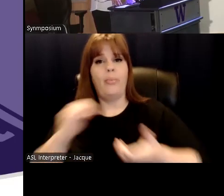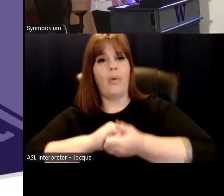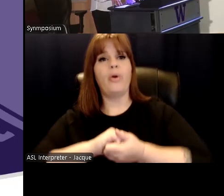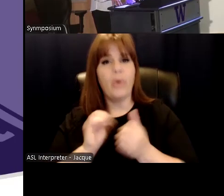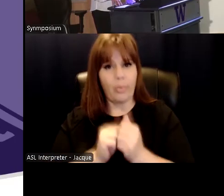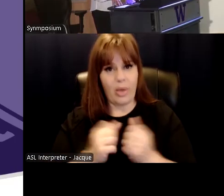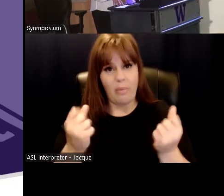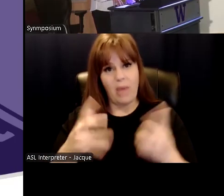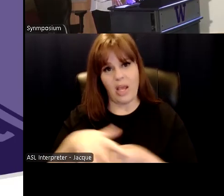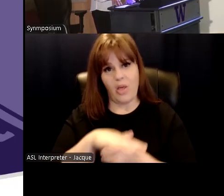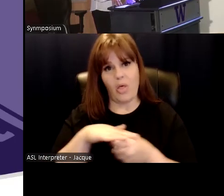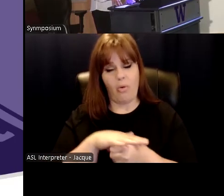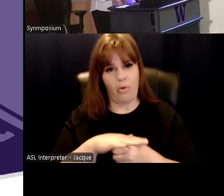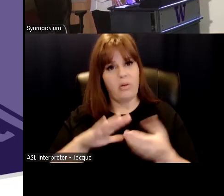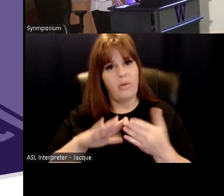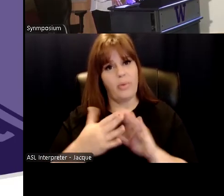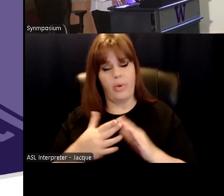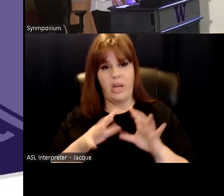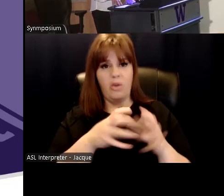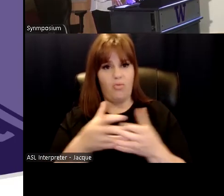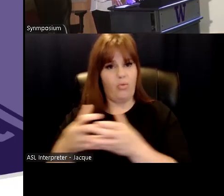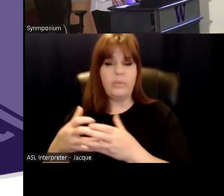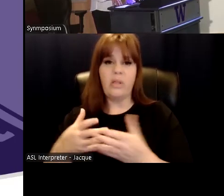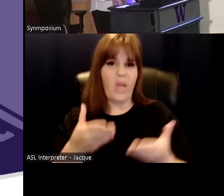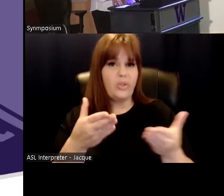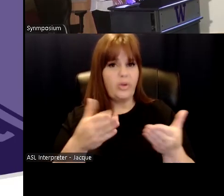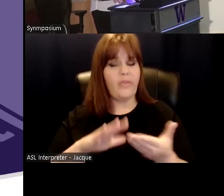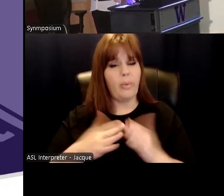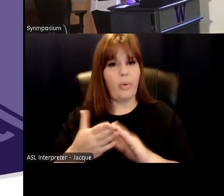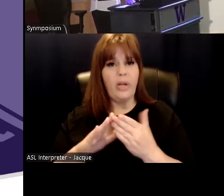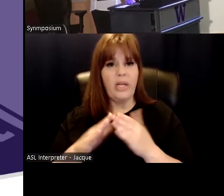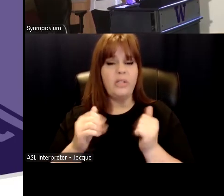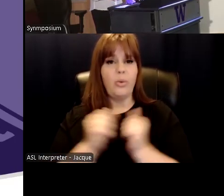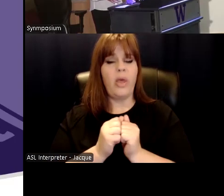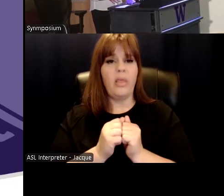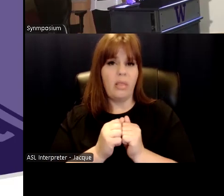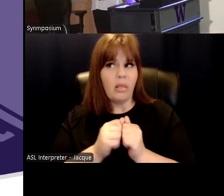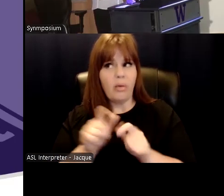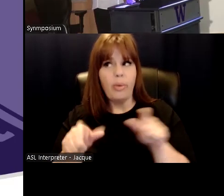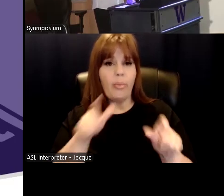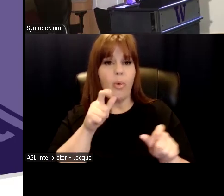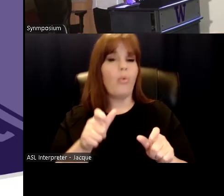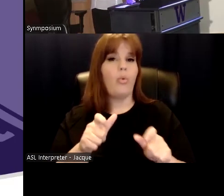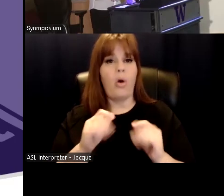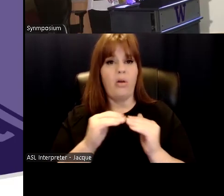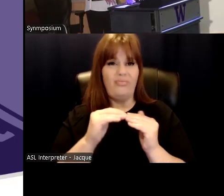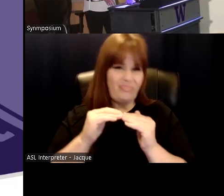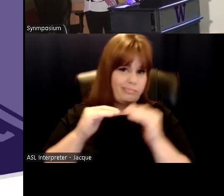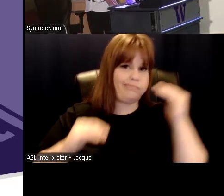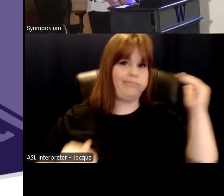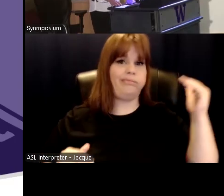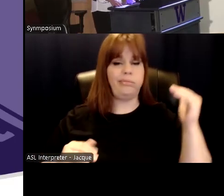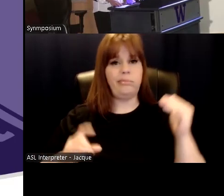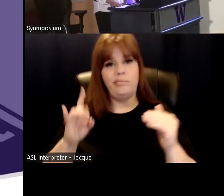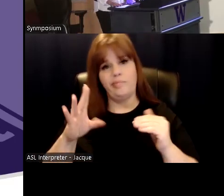many local community groups that serve communities with people who are disproportionately affected by